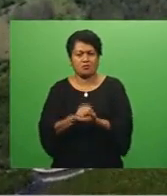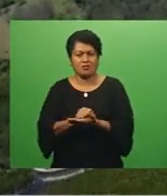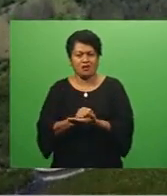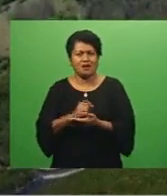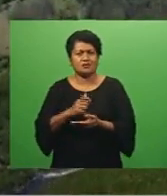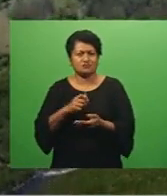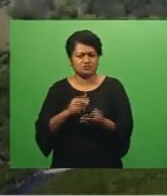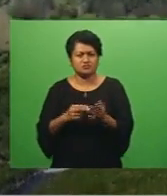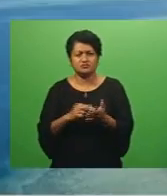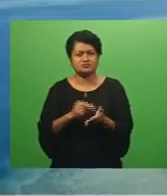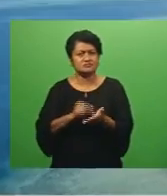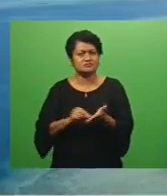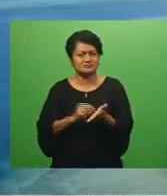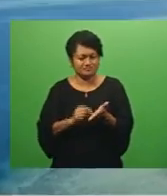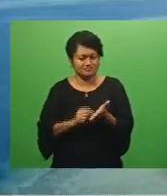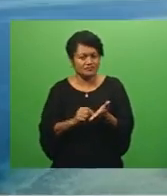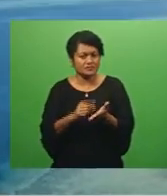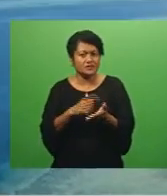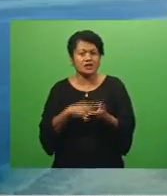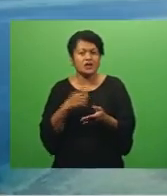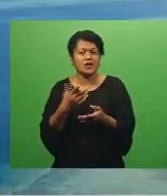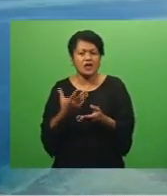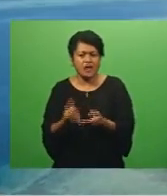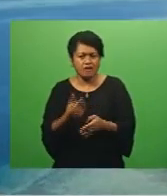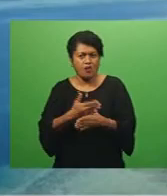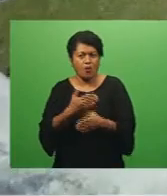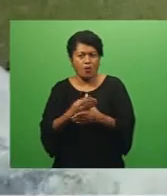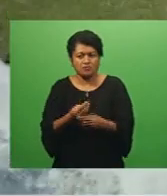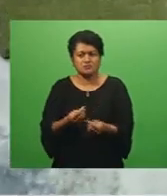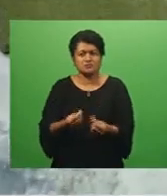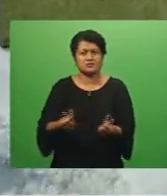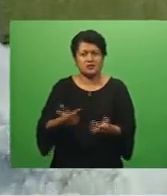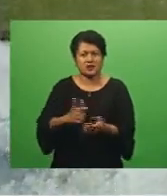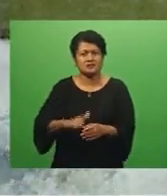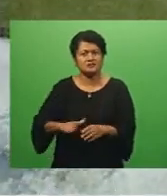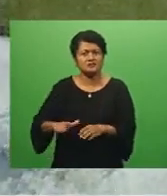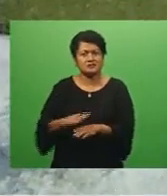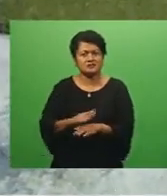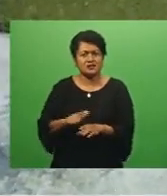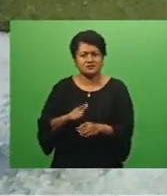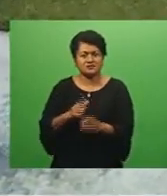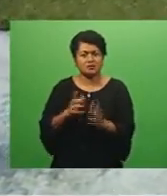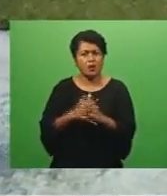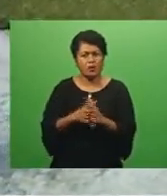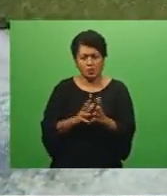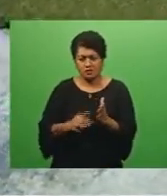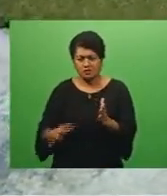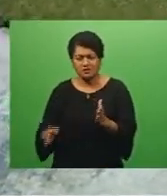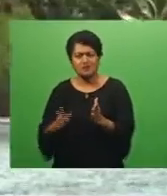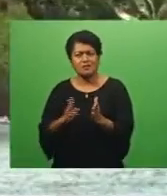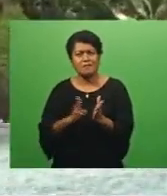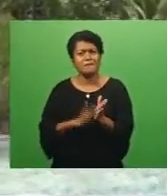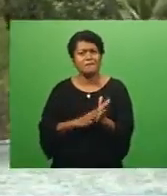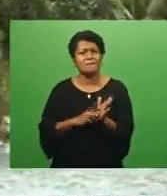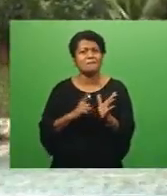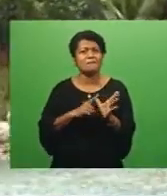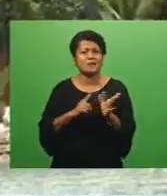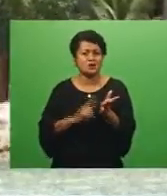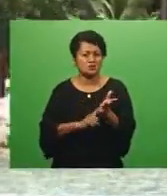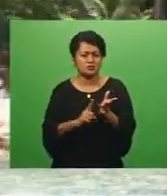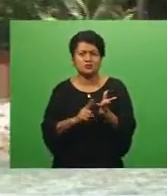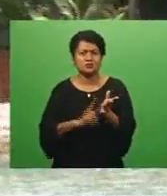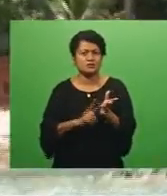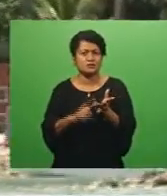notice. They had carried out work on the dry land at Wadia and Gelelawa on Malolo Island without an approved